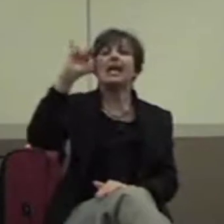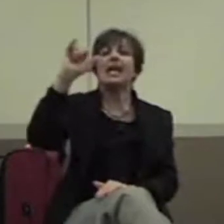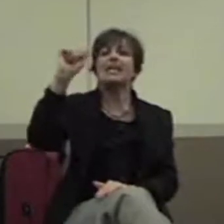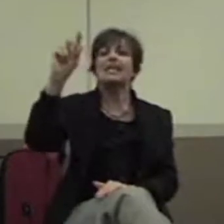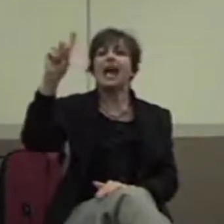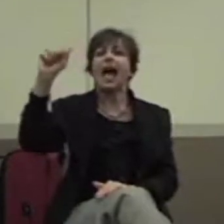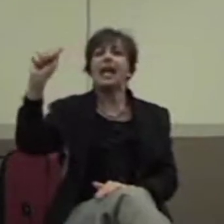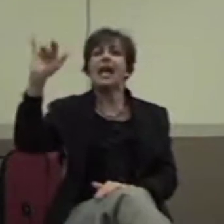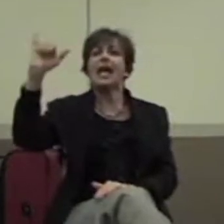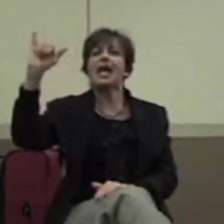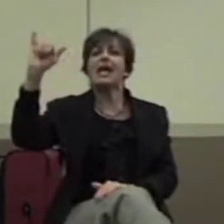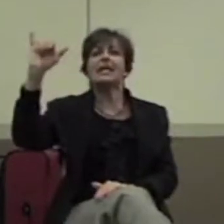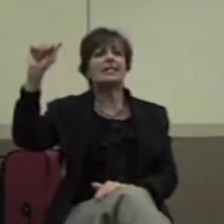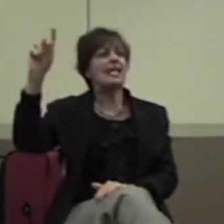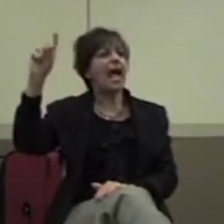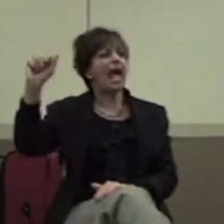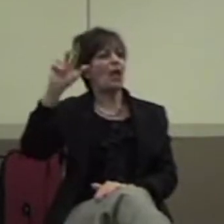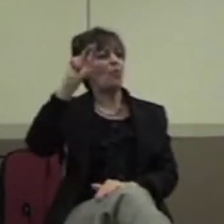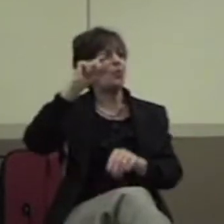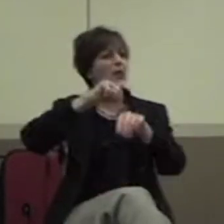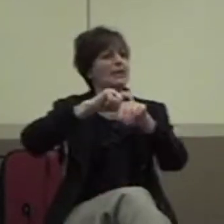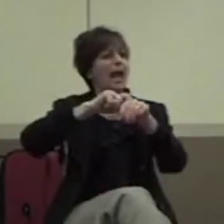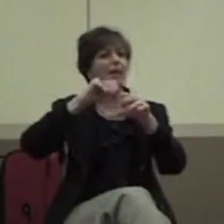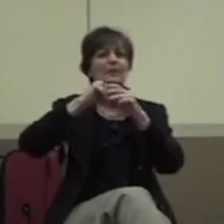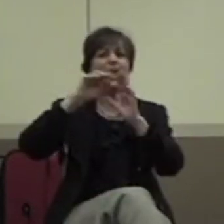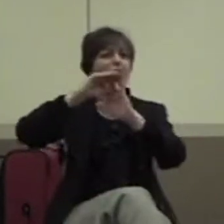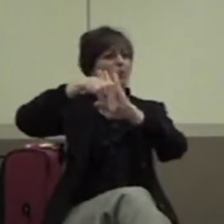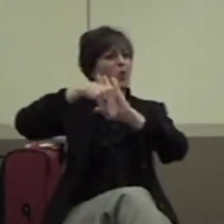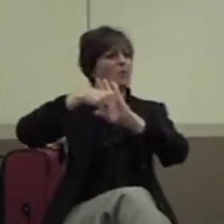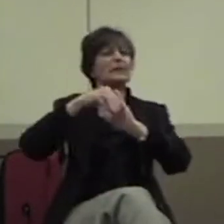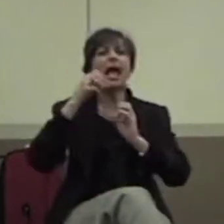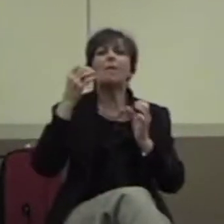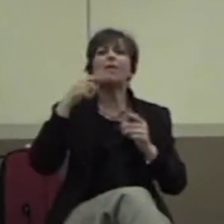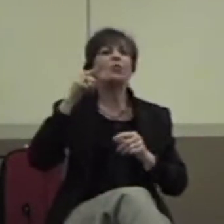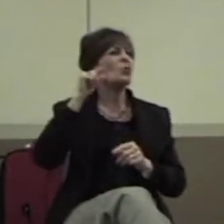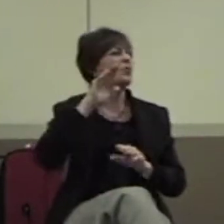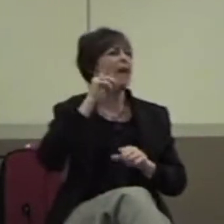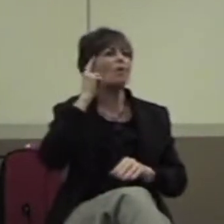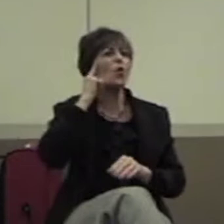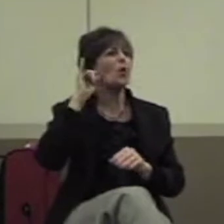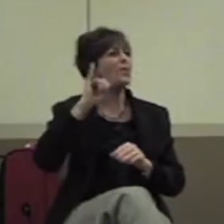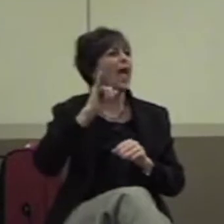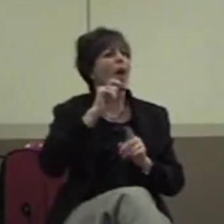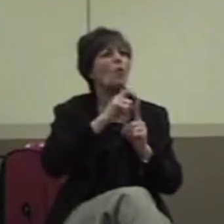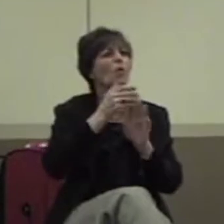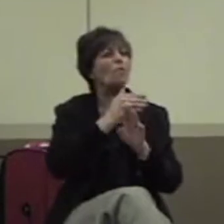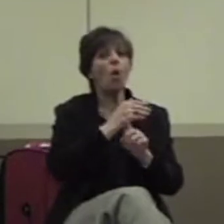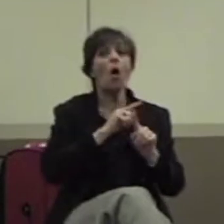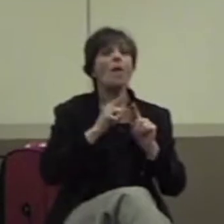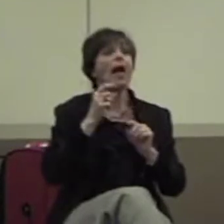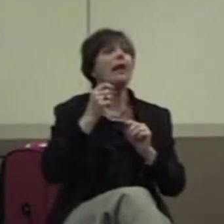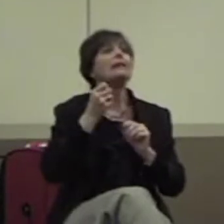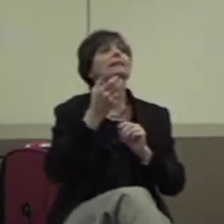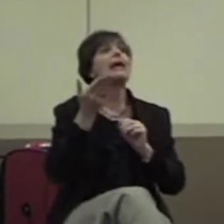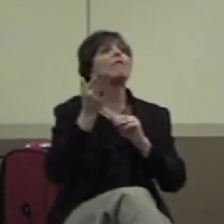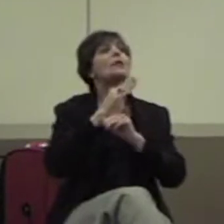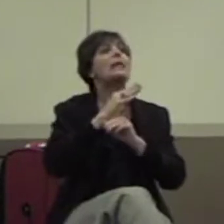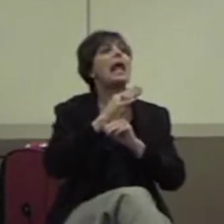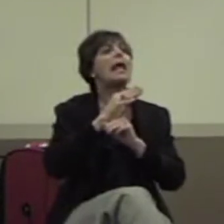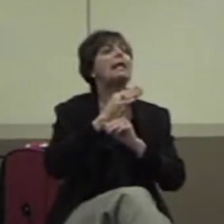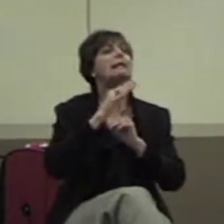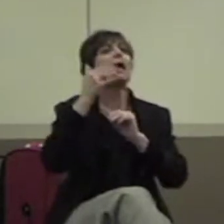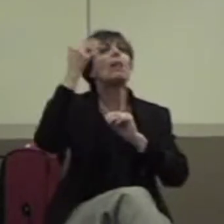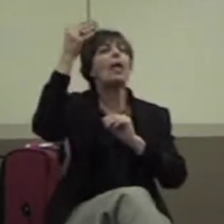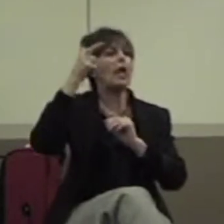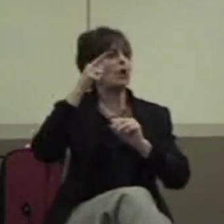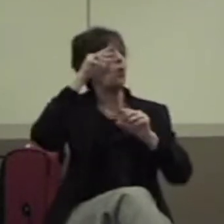times in 30 minutes? How many of you had never heard that word before, and several days later you caught yourself saying yada yada,